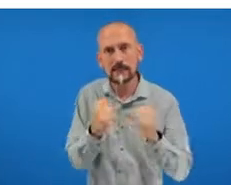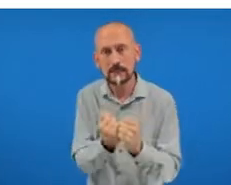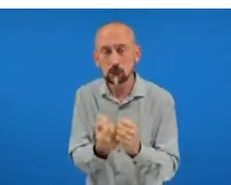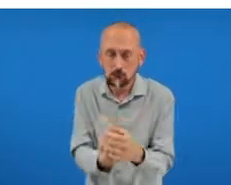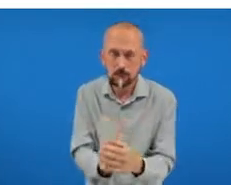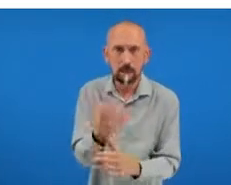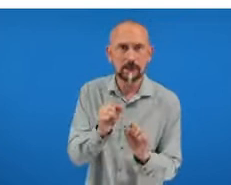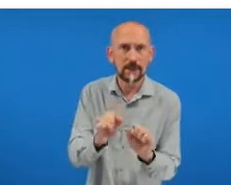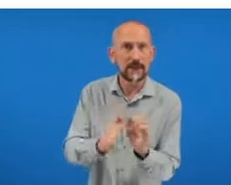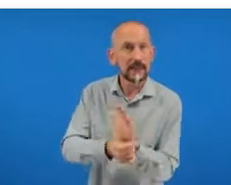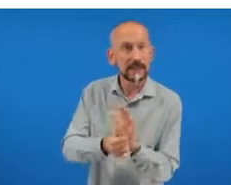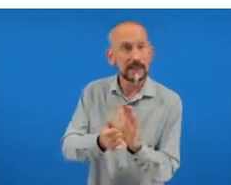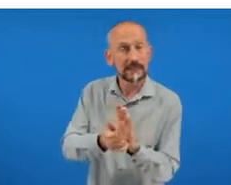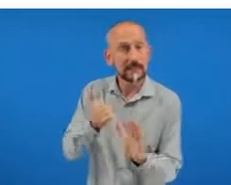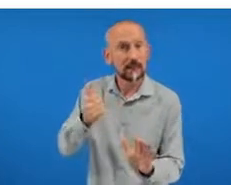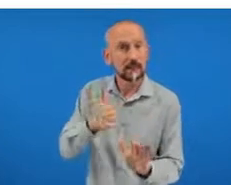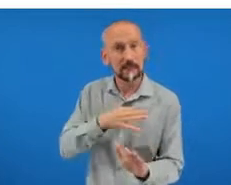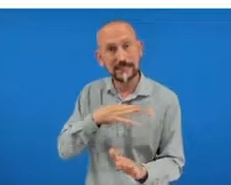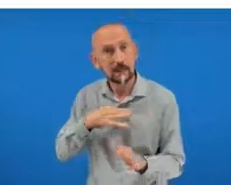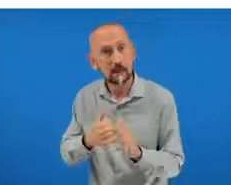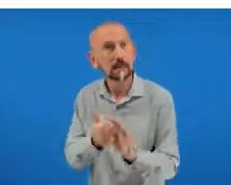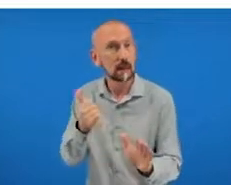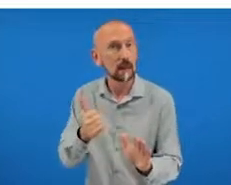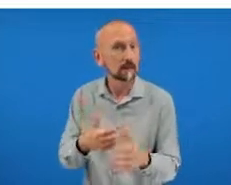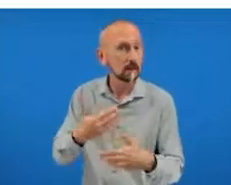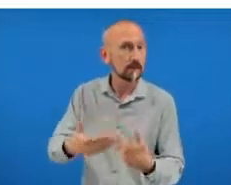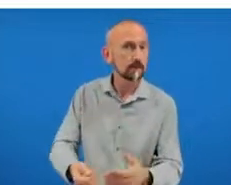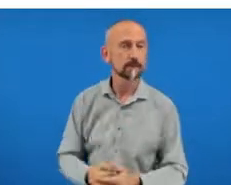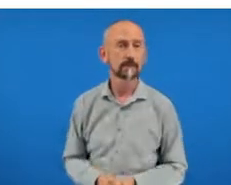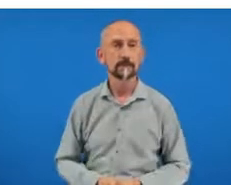well. Next slide, please.